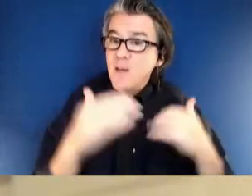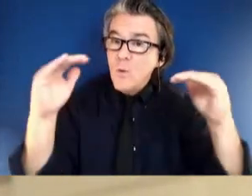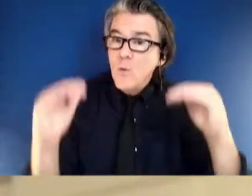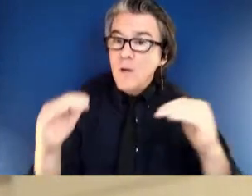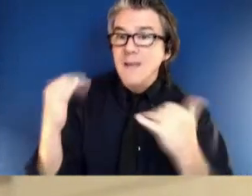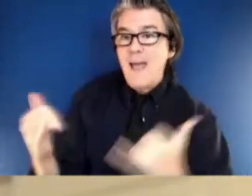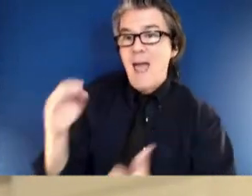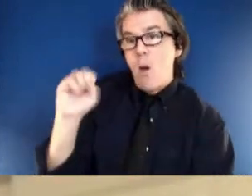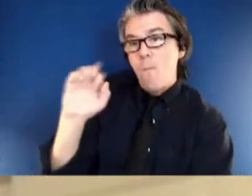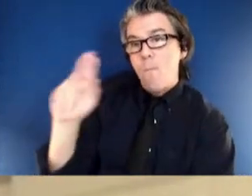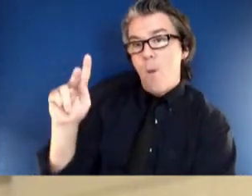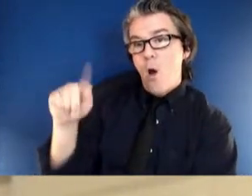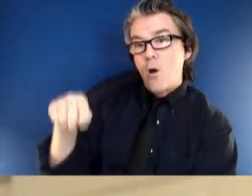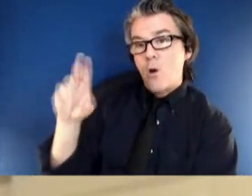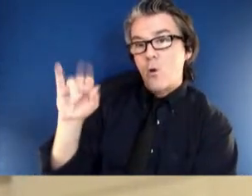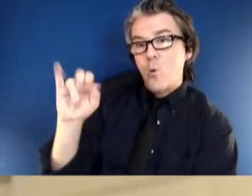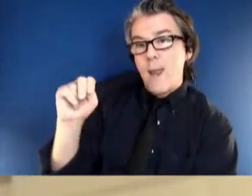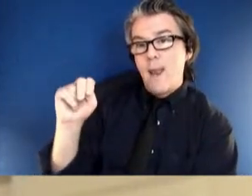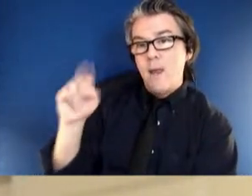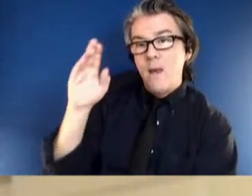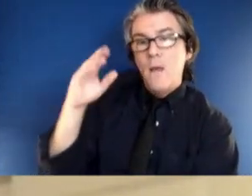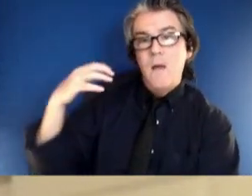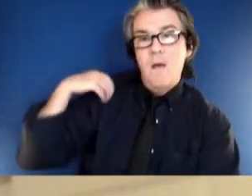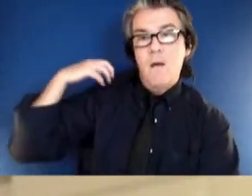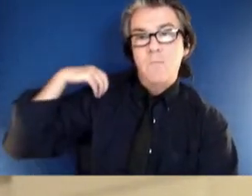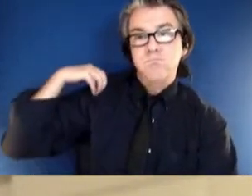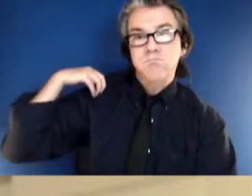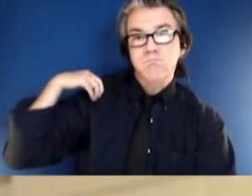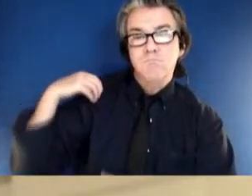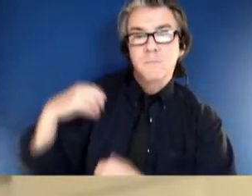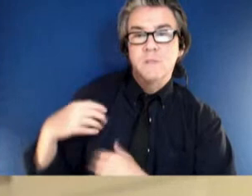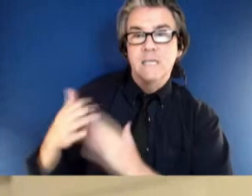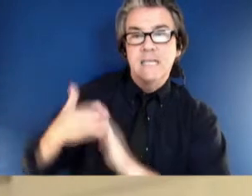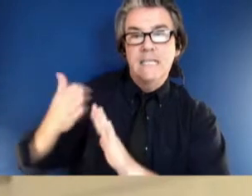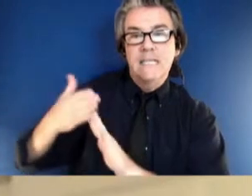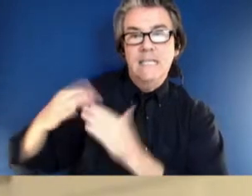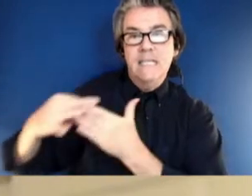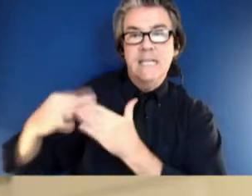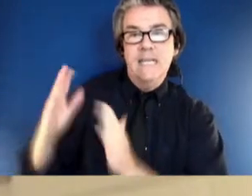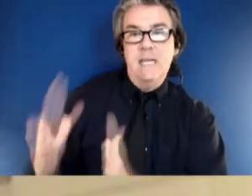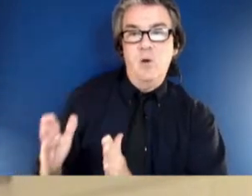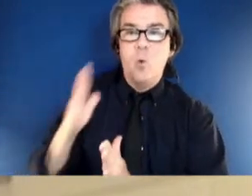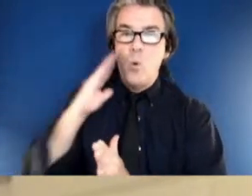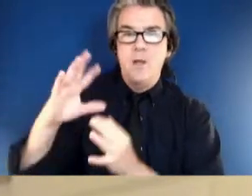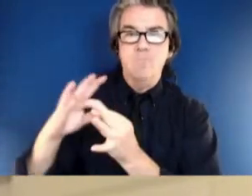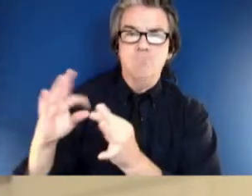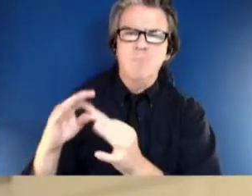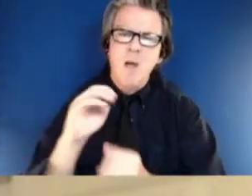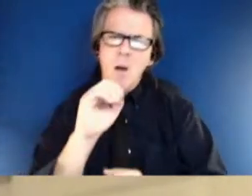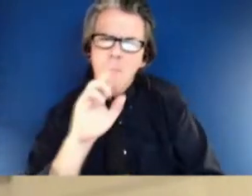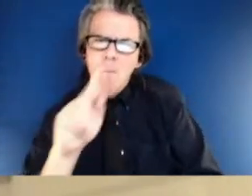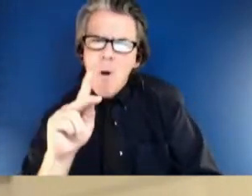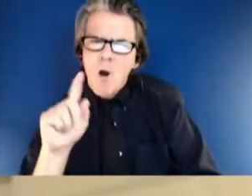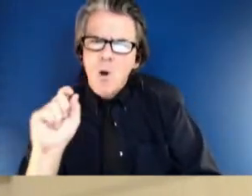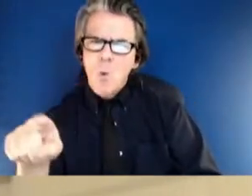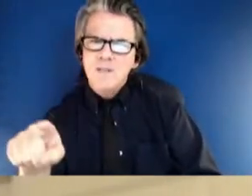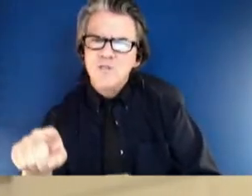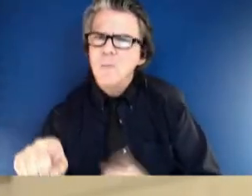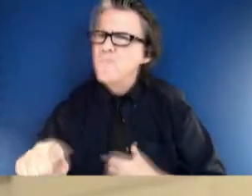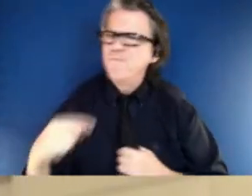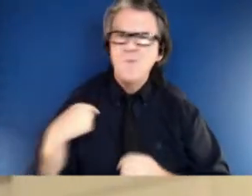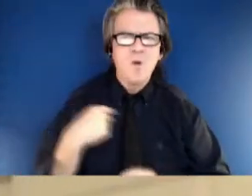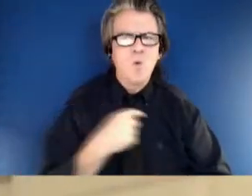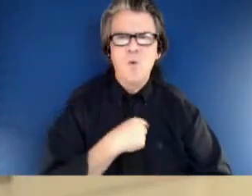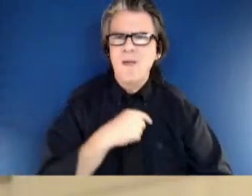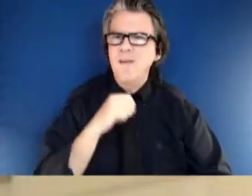incident commander for this PSPS event to get an operational update. And Mark, I guess the first thing I want to clarify with you is we have not yet